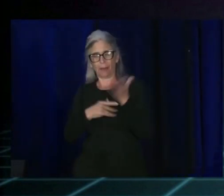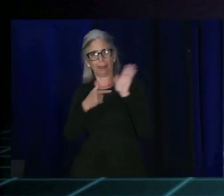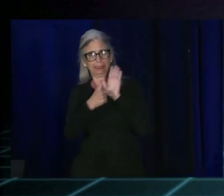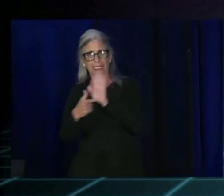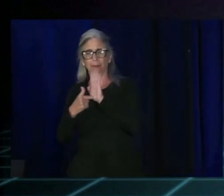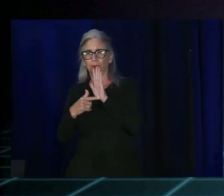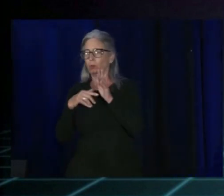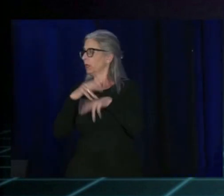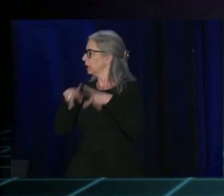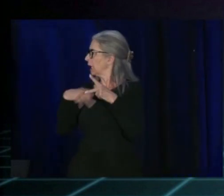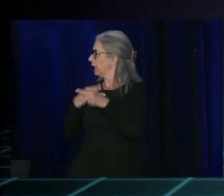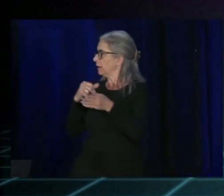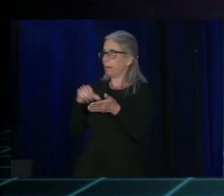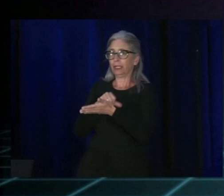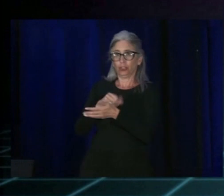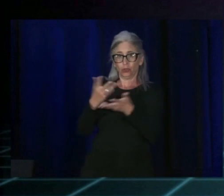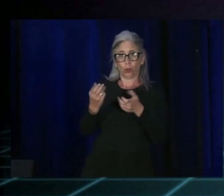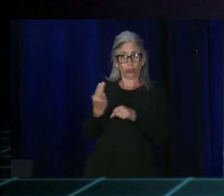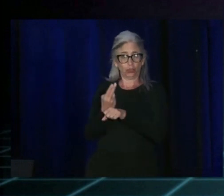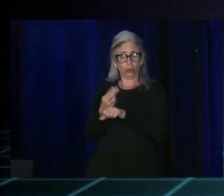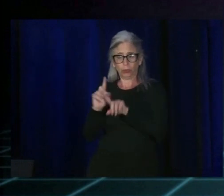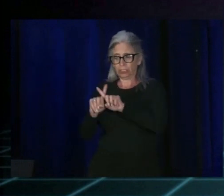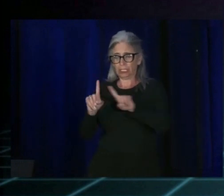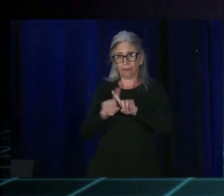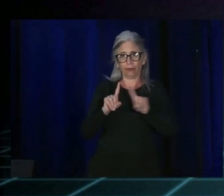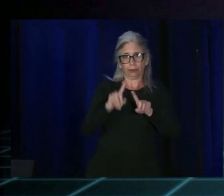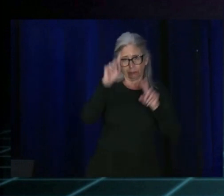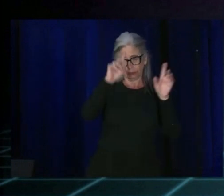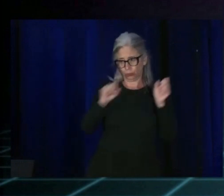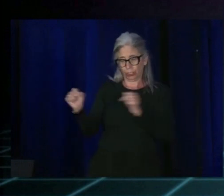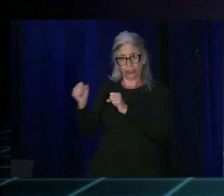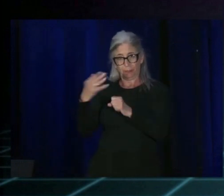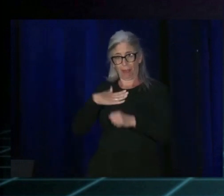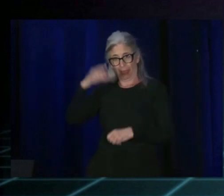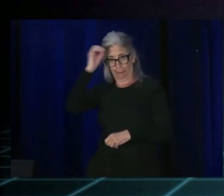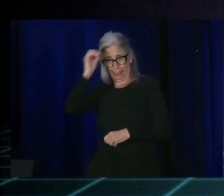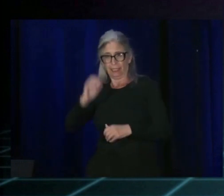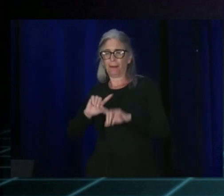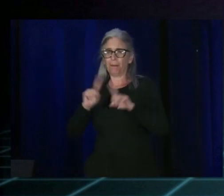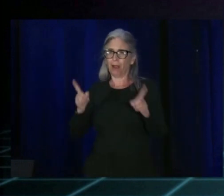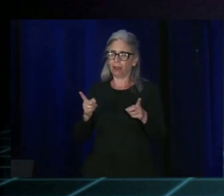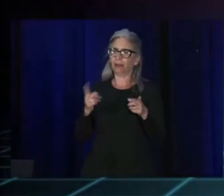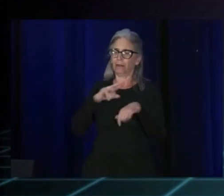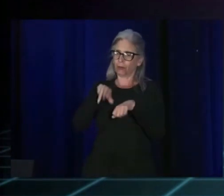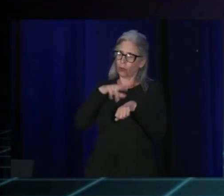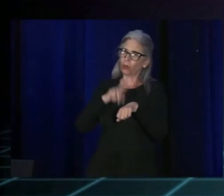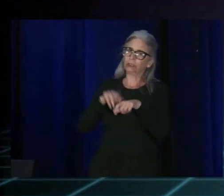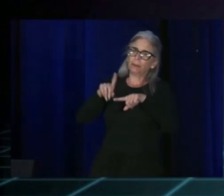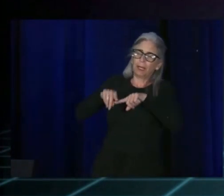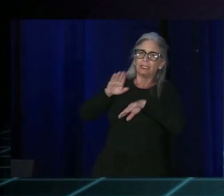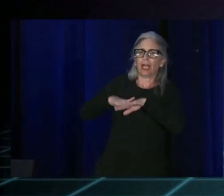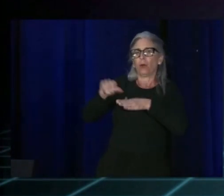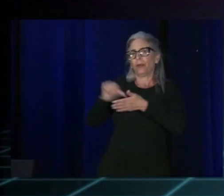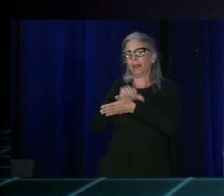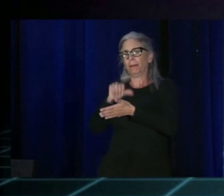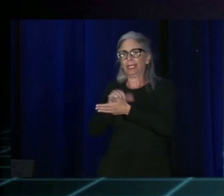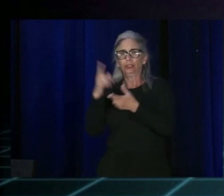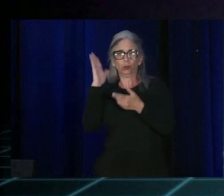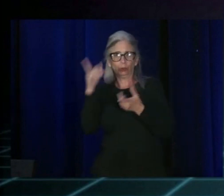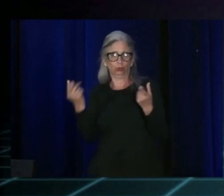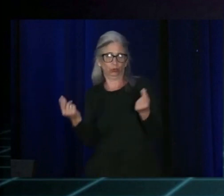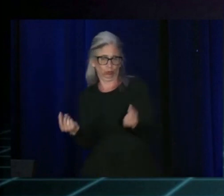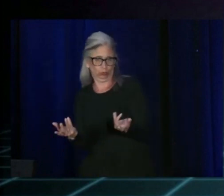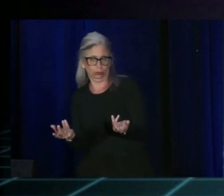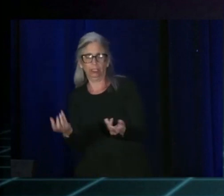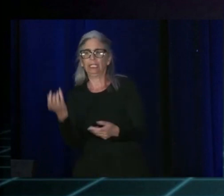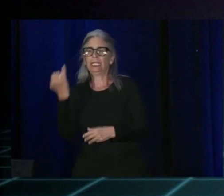pages you would want to use different strategies, in my opinion. But of course, depends on what the page is going to do, where it's